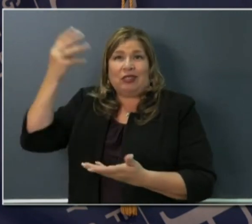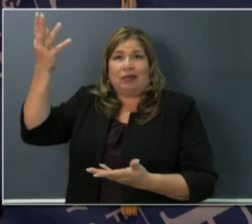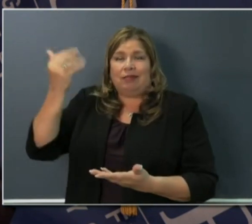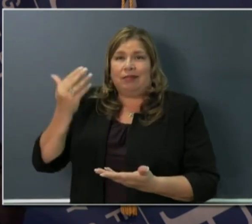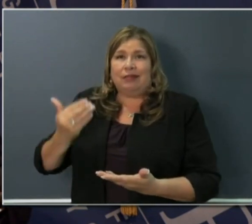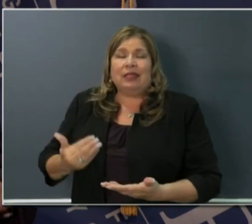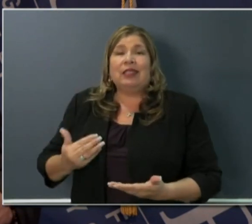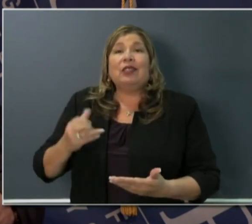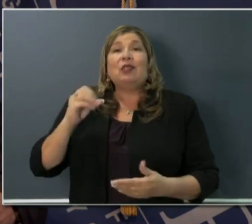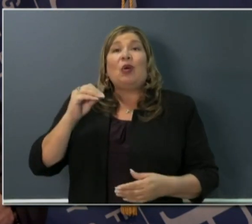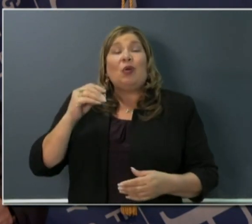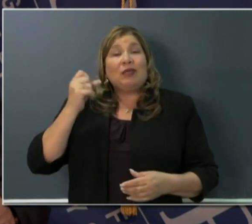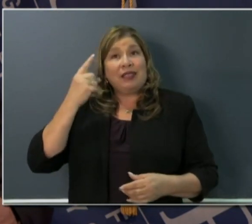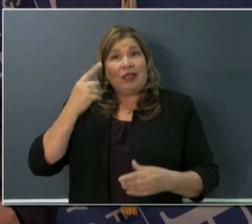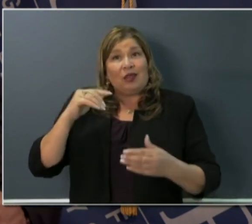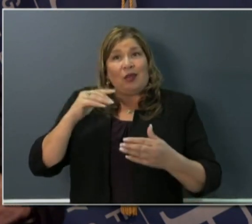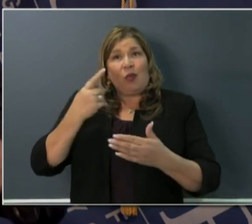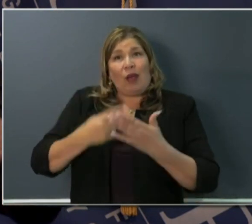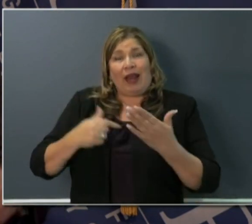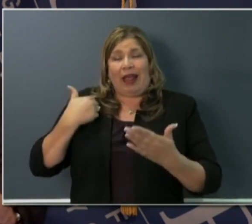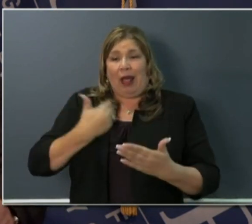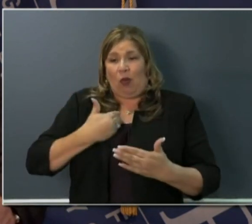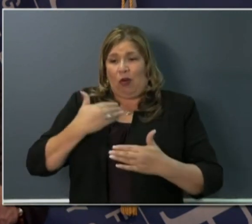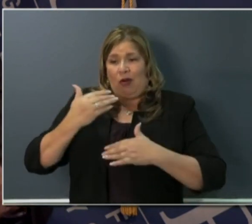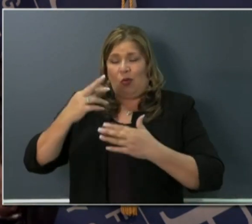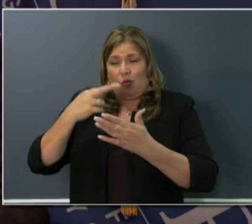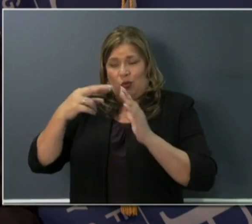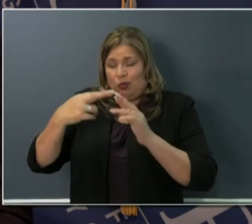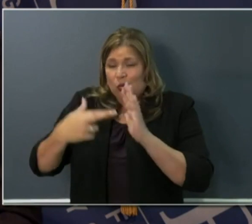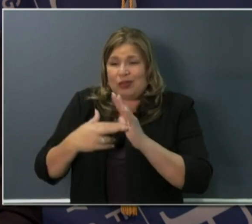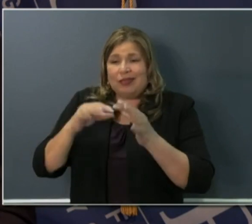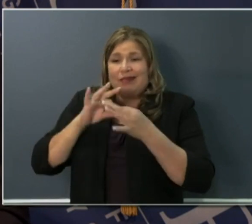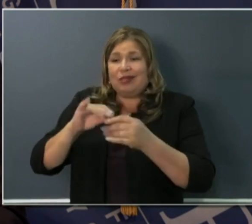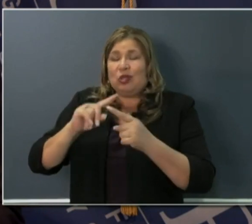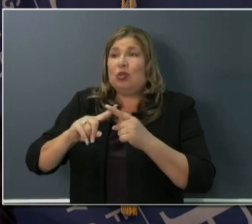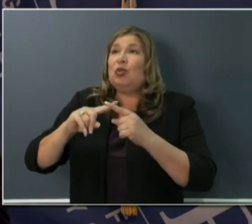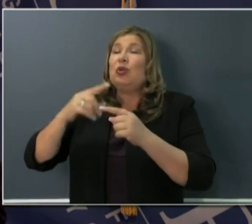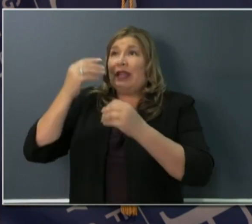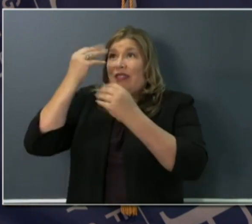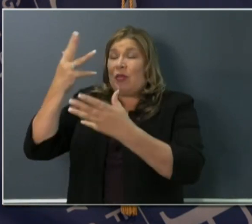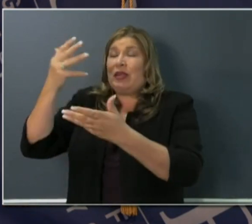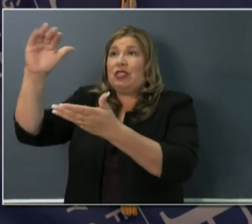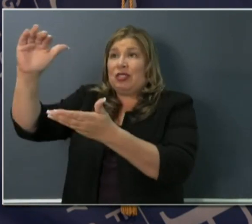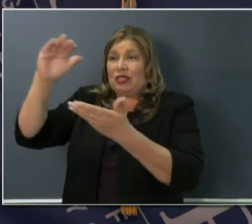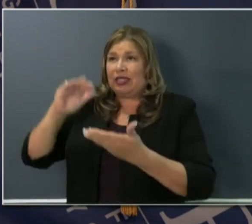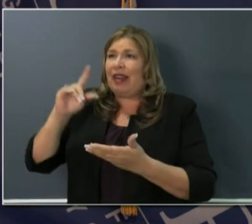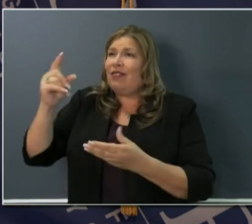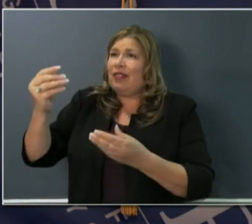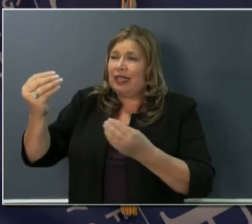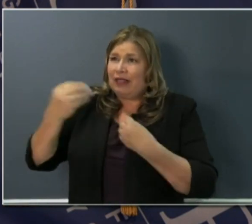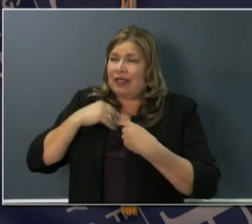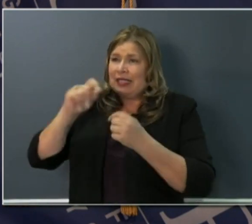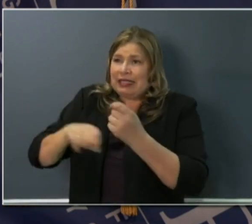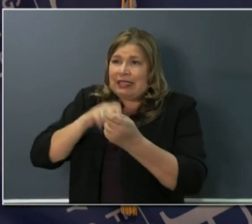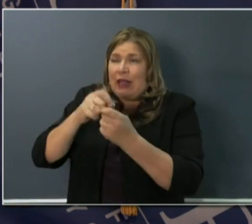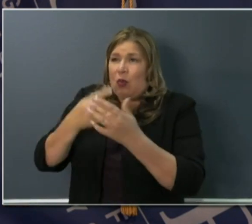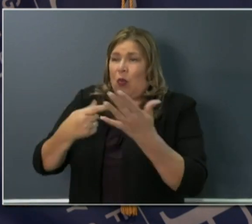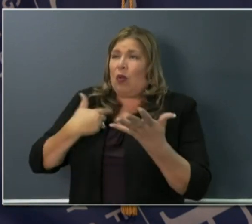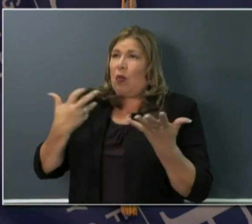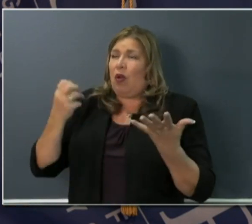protocols, when a new provider comes up, we've got to engage them, and we've got to give them the guidance on exactly what we want.